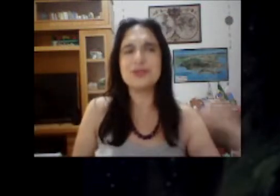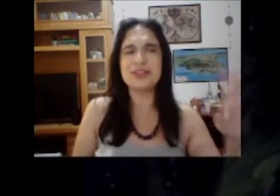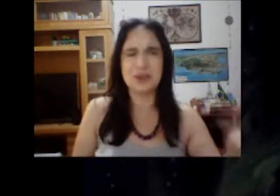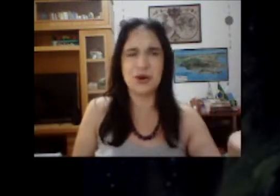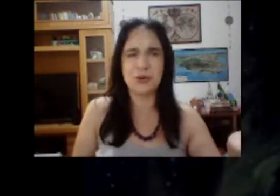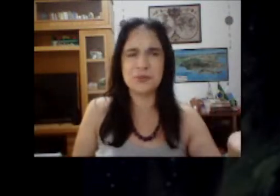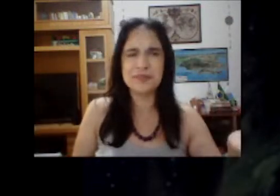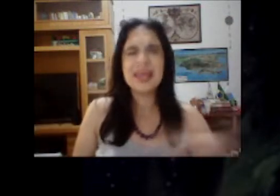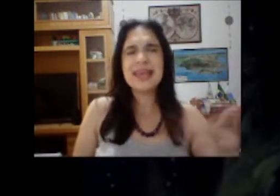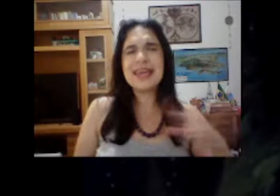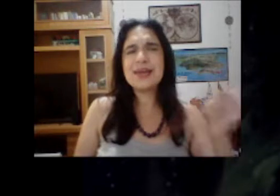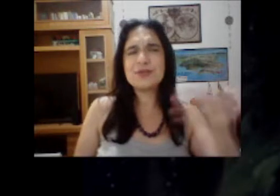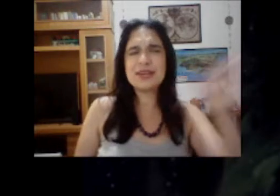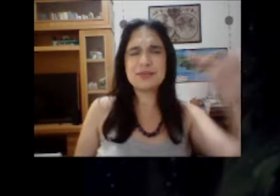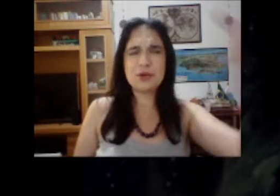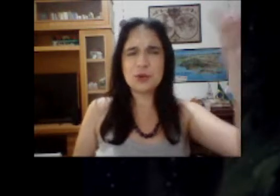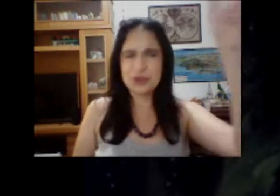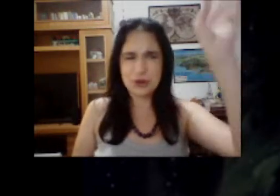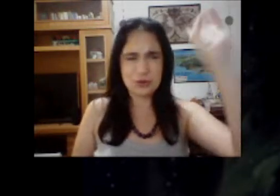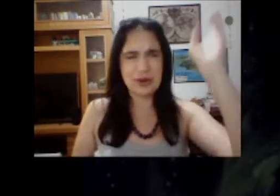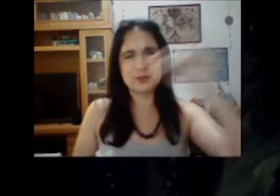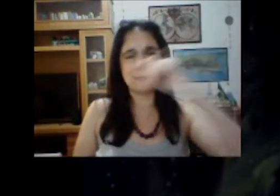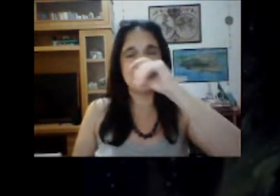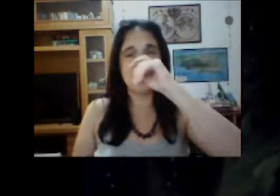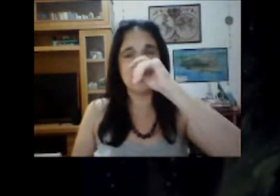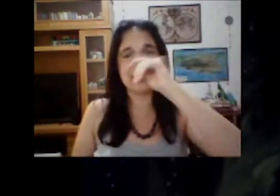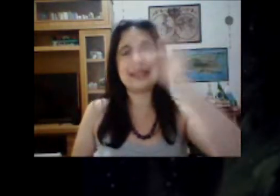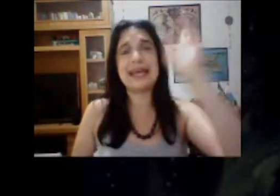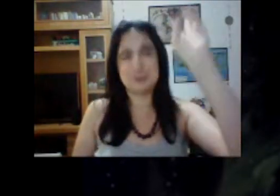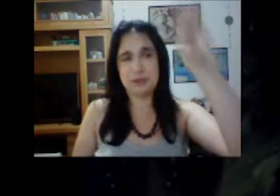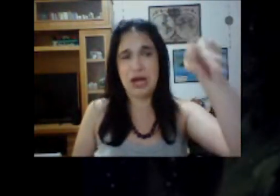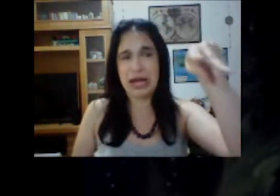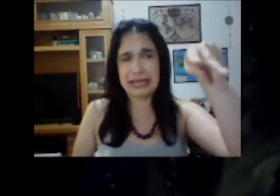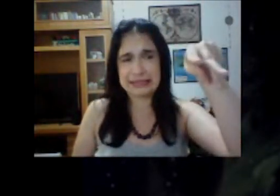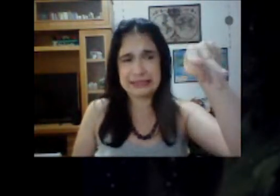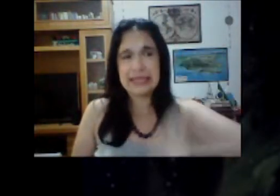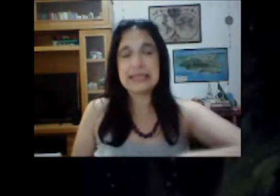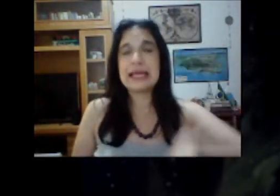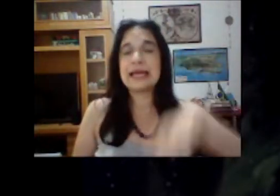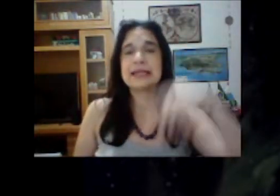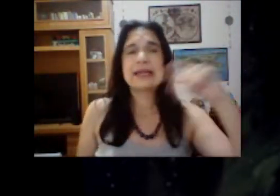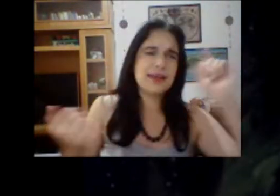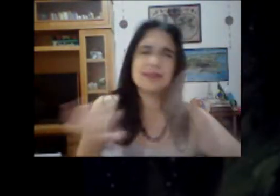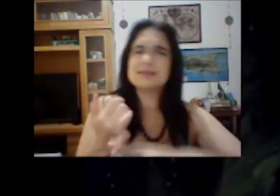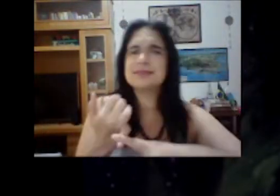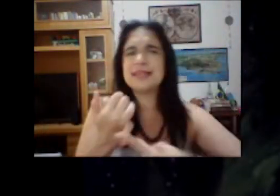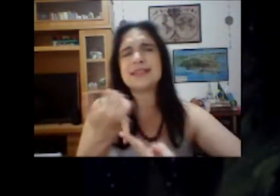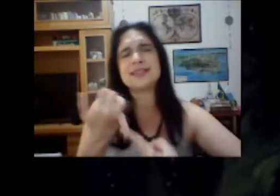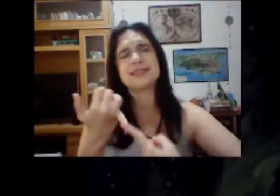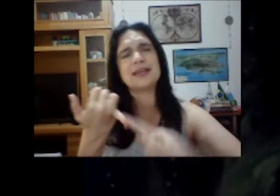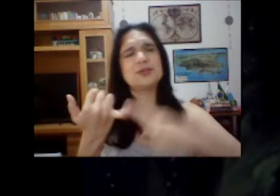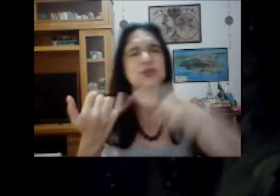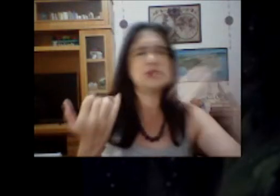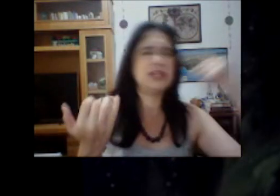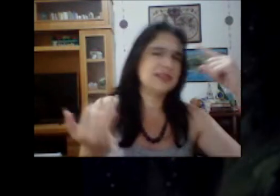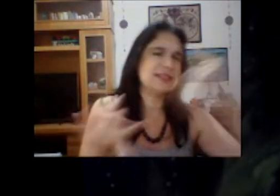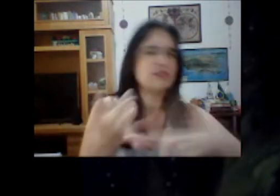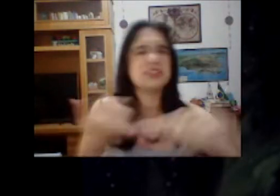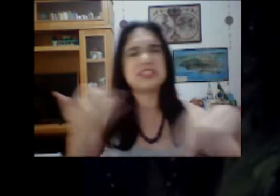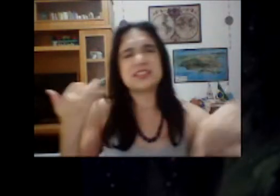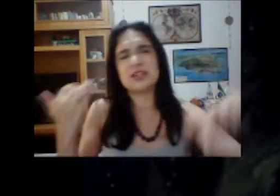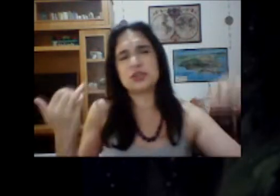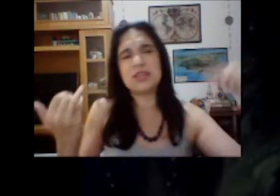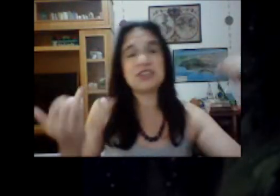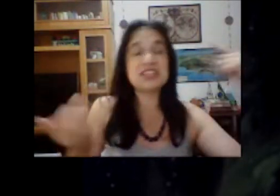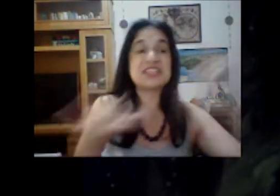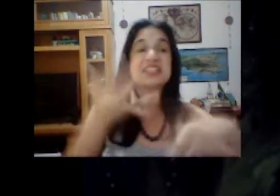But even if there were no grounds for annulment, let's be honest, that in the 18th century, in the